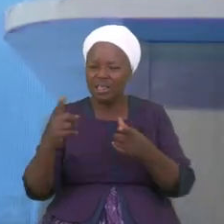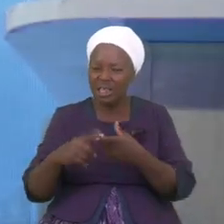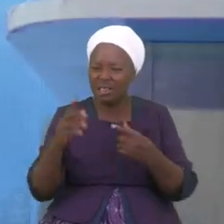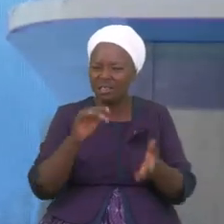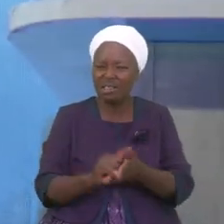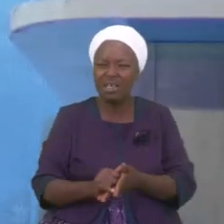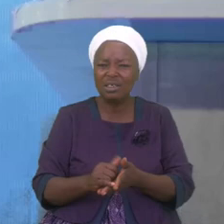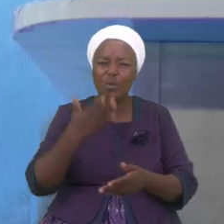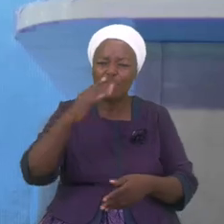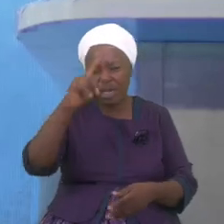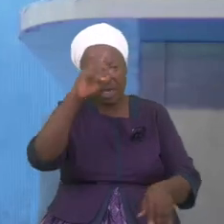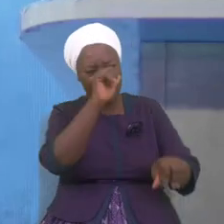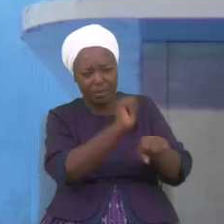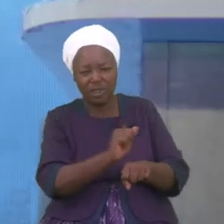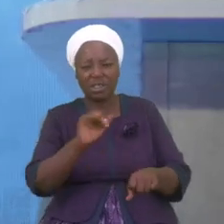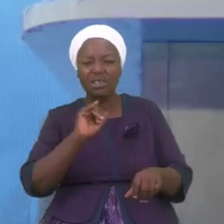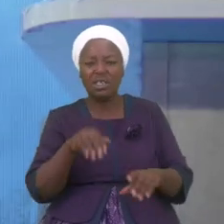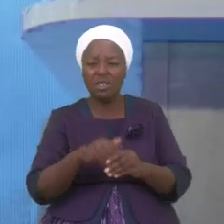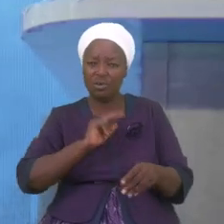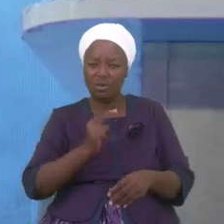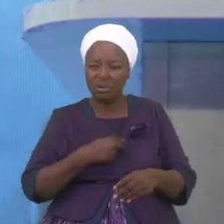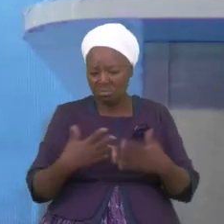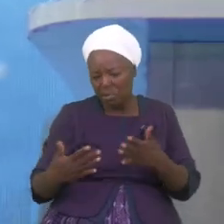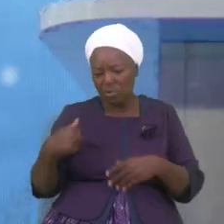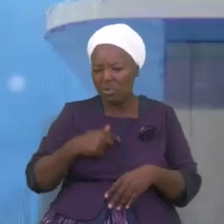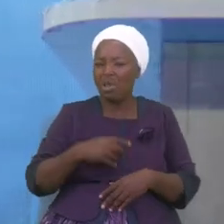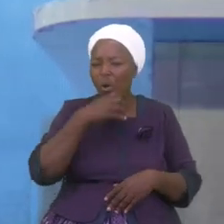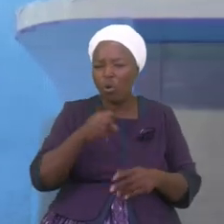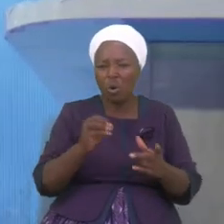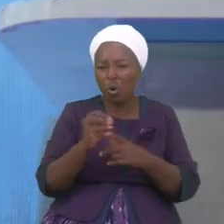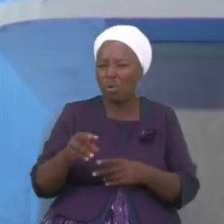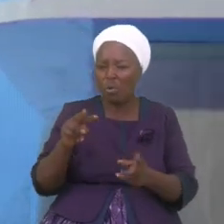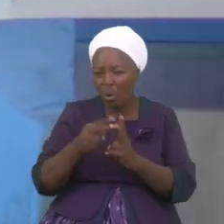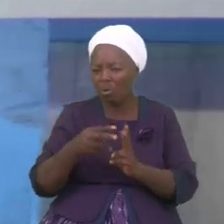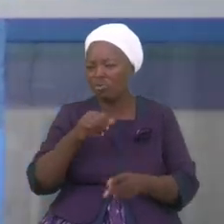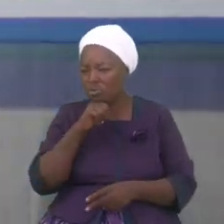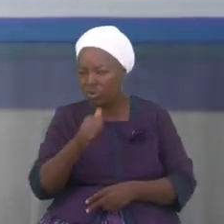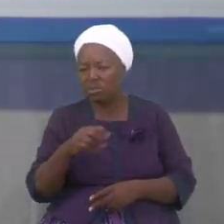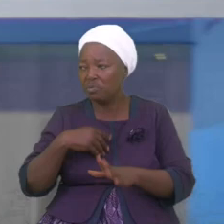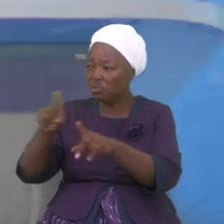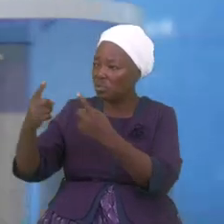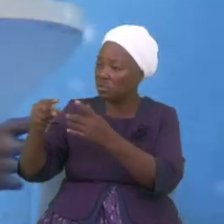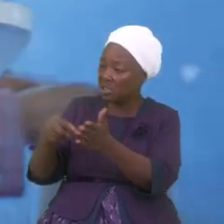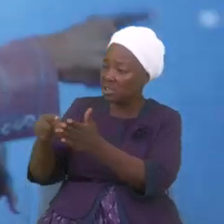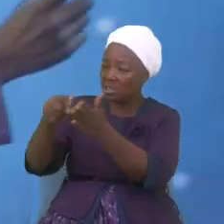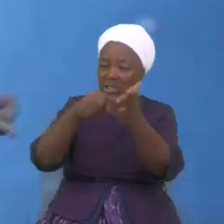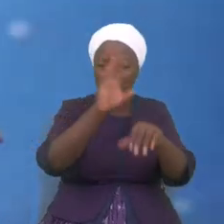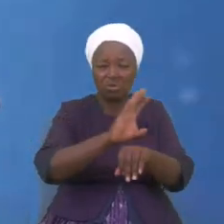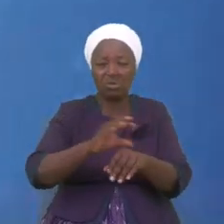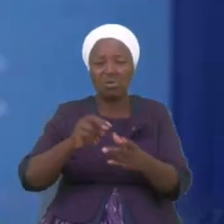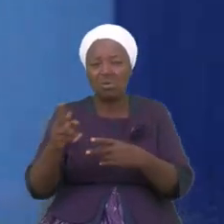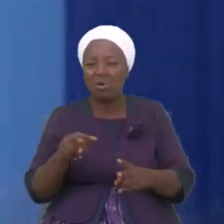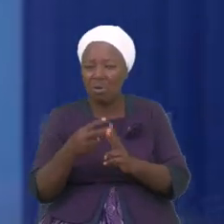we're old or young, whether we go to that church or this church or the other church, whether we're in this religion or the